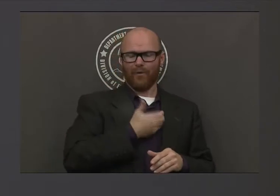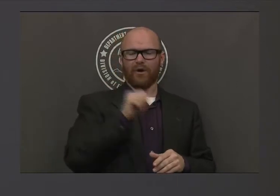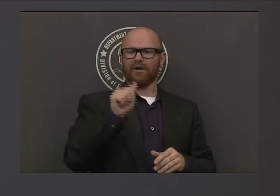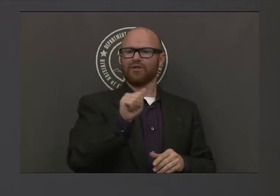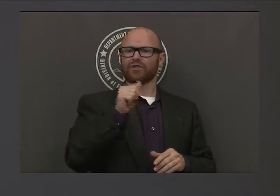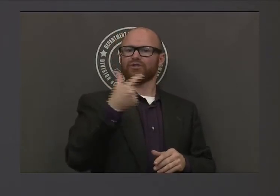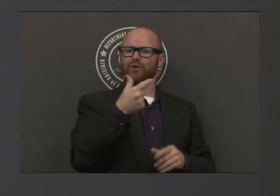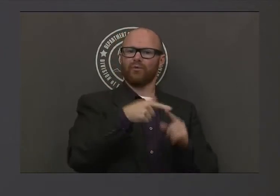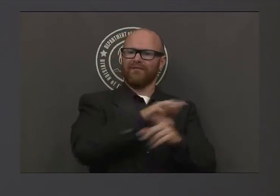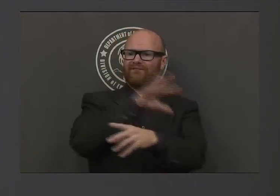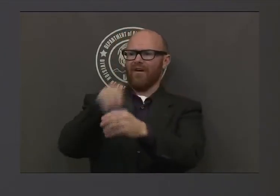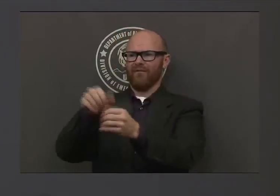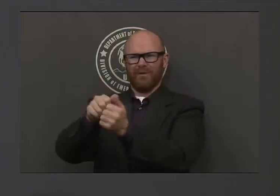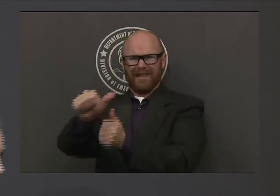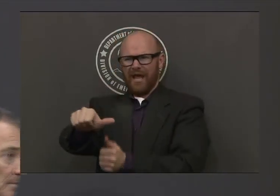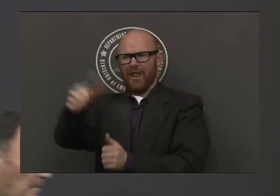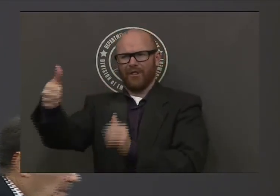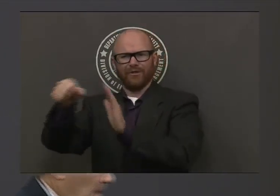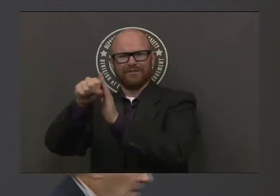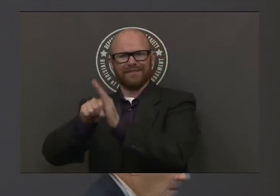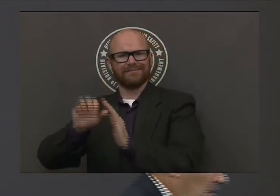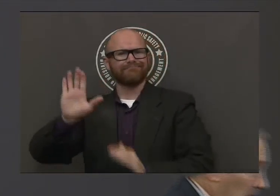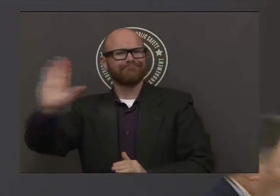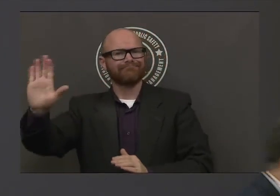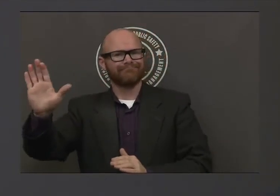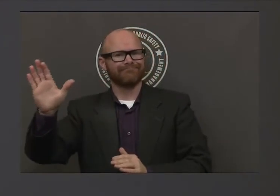involvement. Spencer?